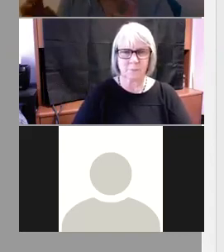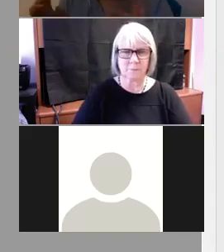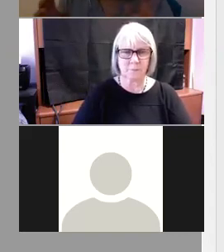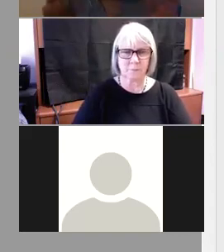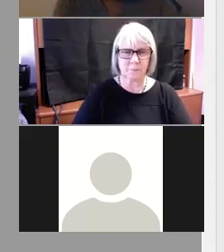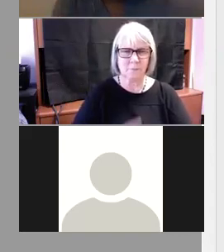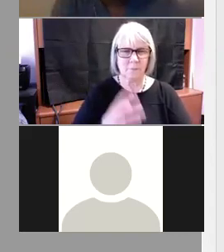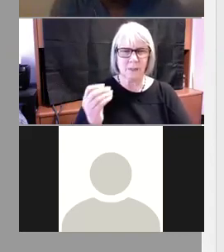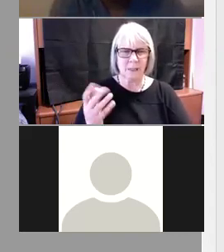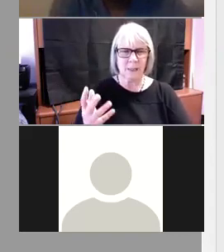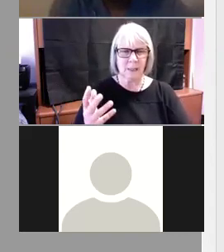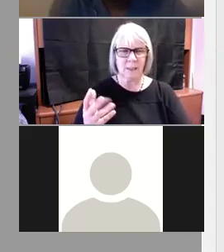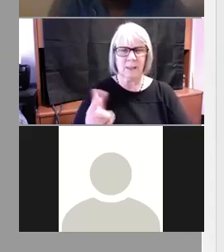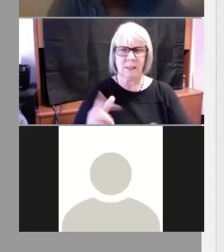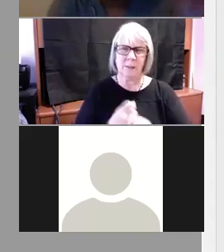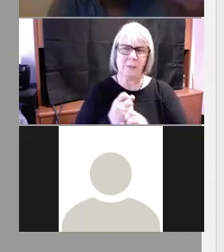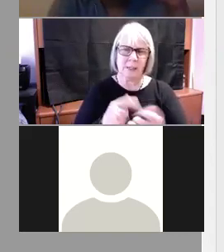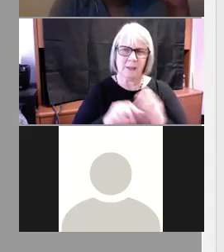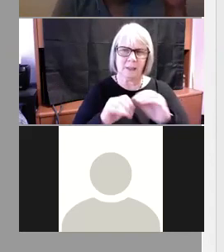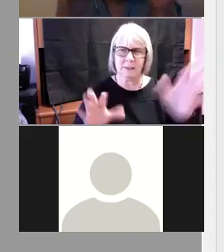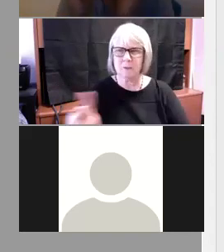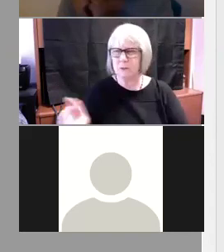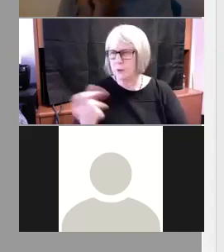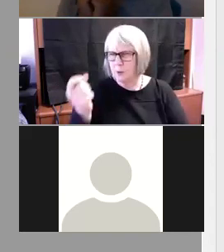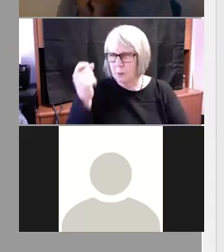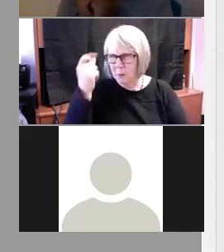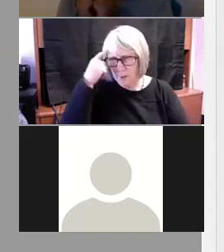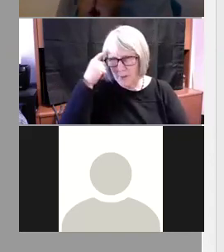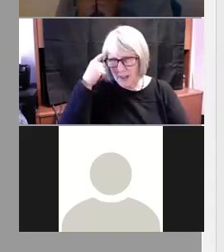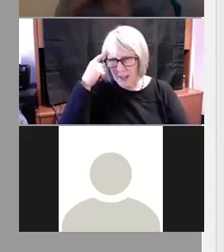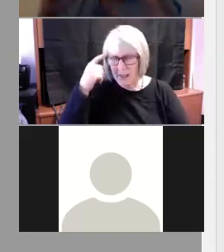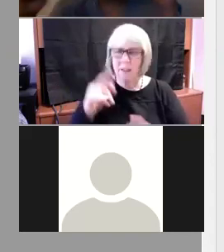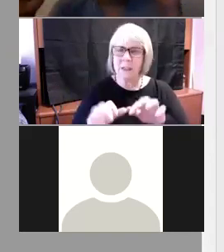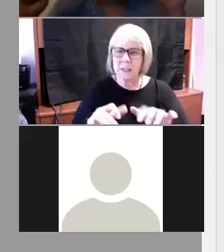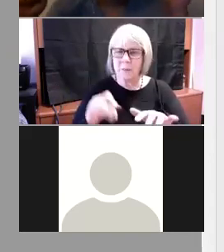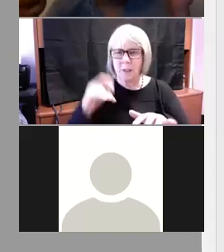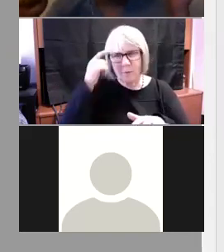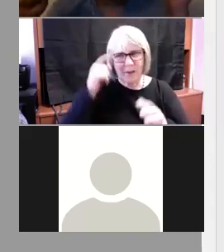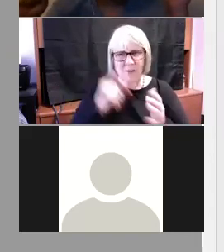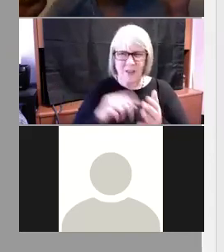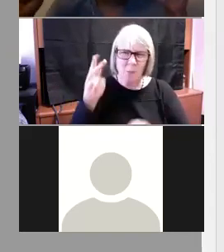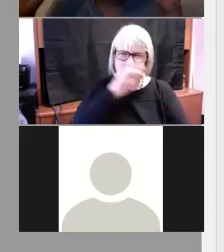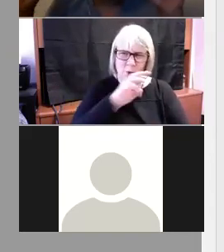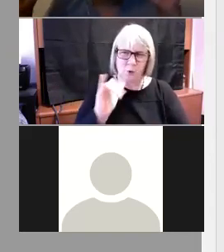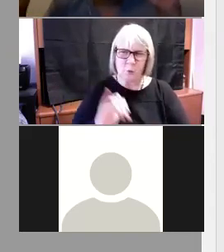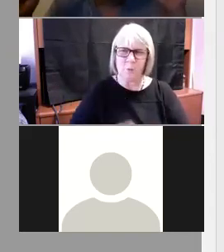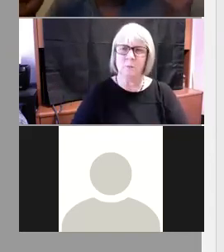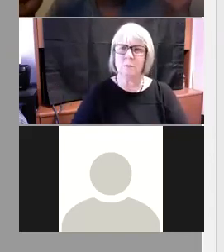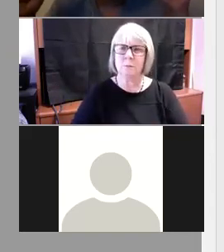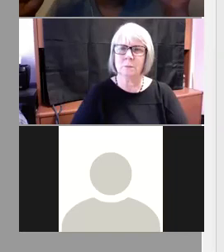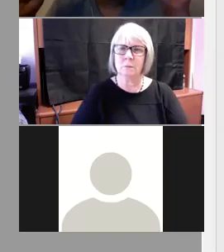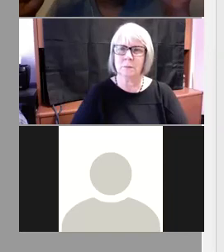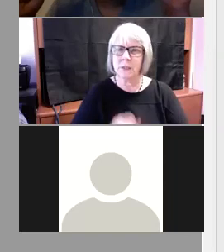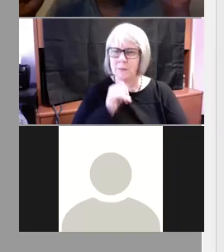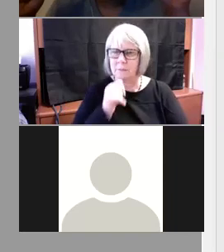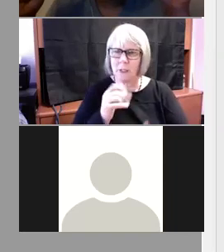And let me make this clear. Do you guys find it? Just type in if you find that weird as well, if you have not thought